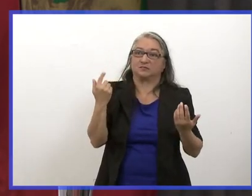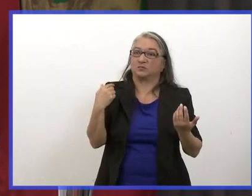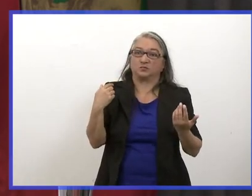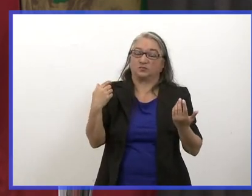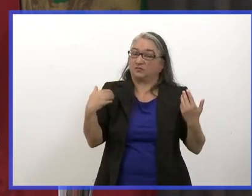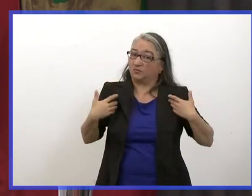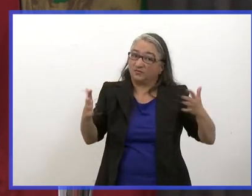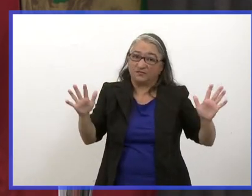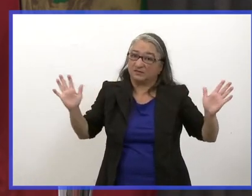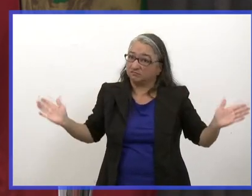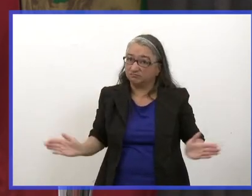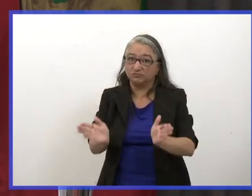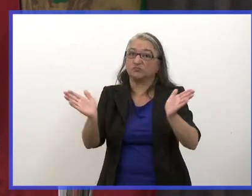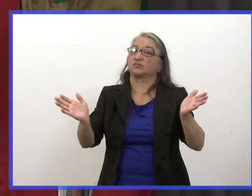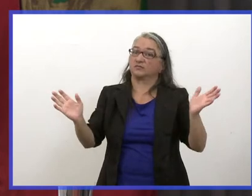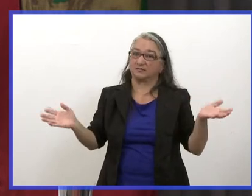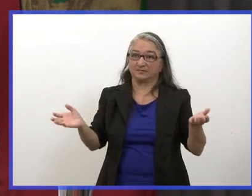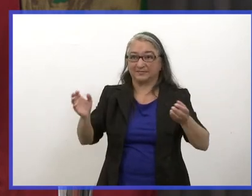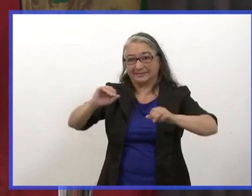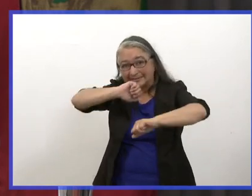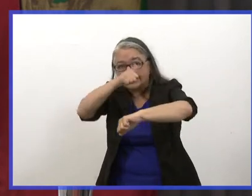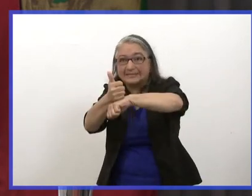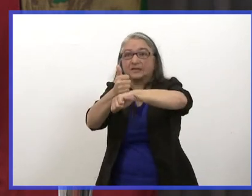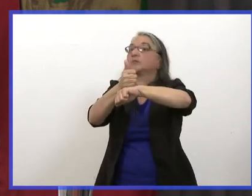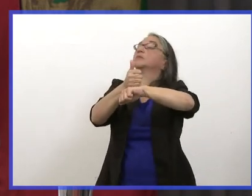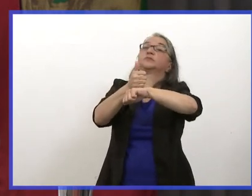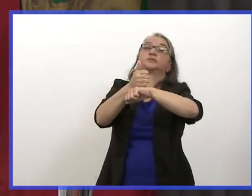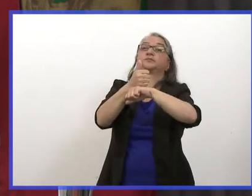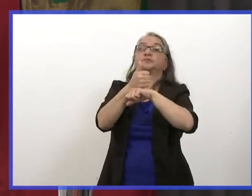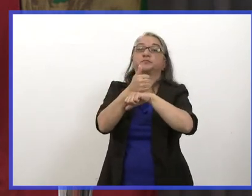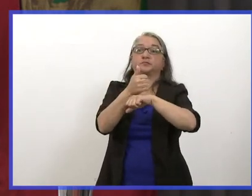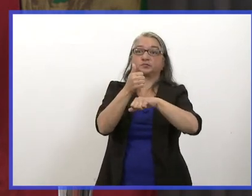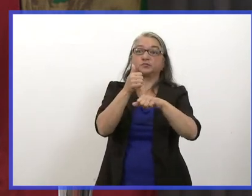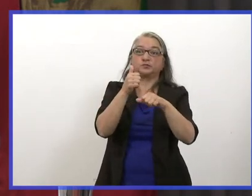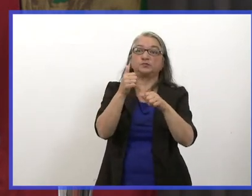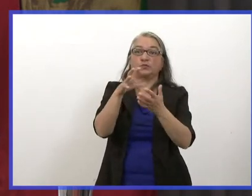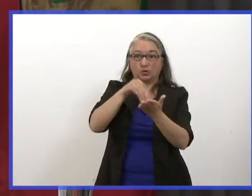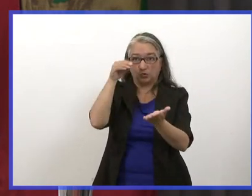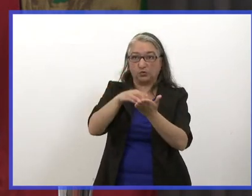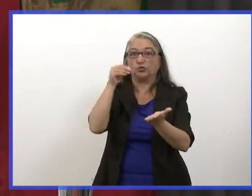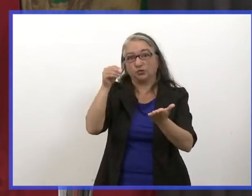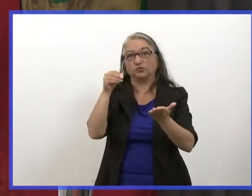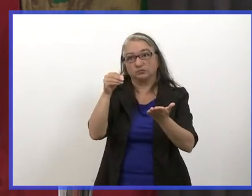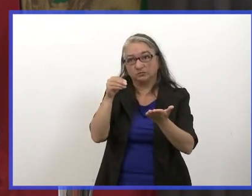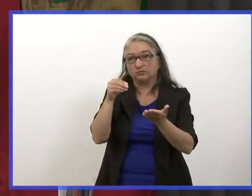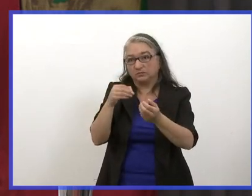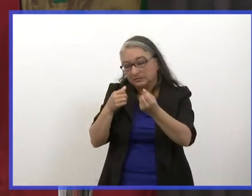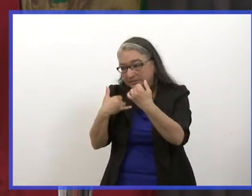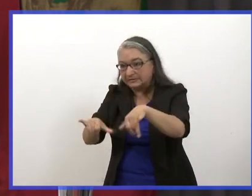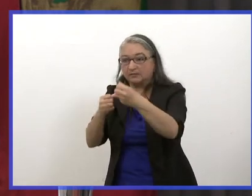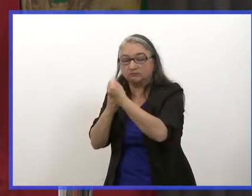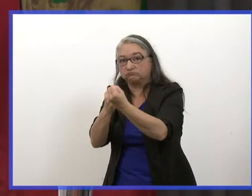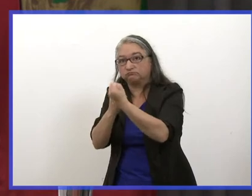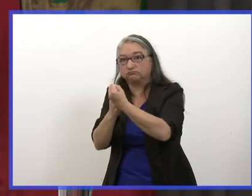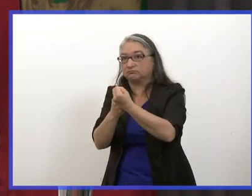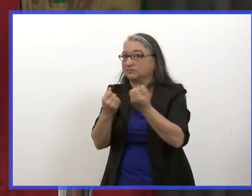as a government are designed to enhance that opportunity for more resources at the front line with the teachers where the kids will benefit from them.